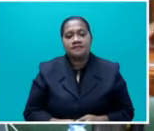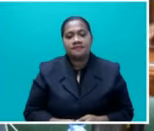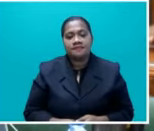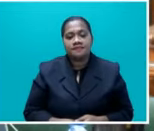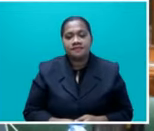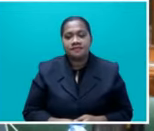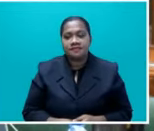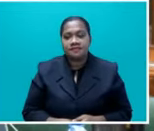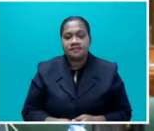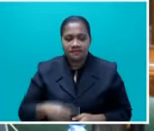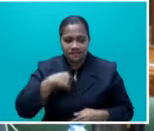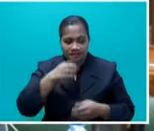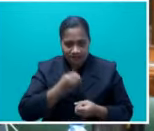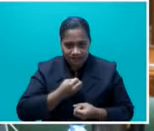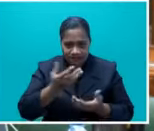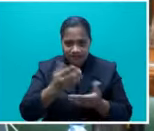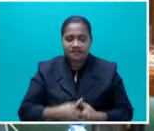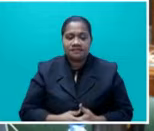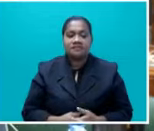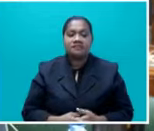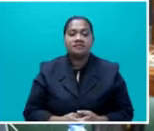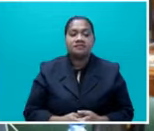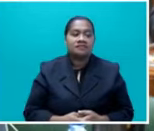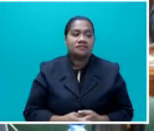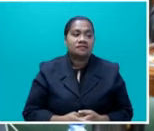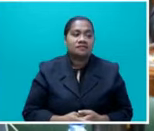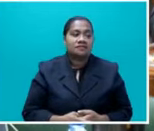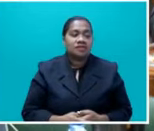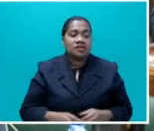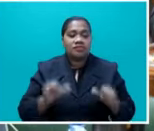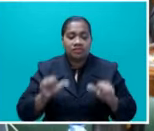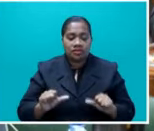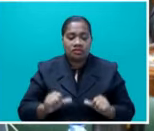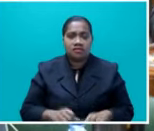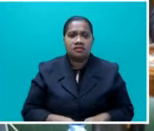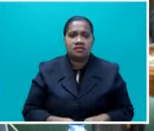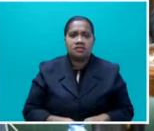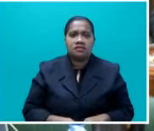let me quote the opinion by the former president of the NFP.